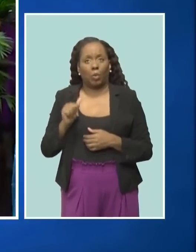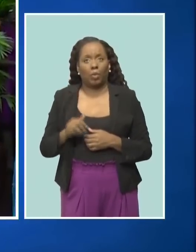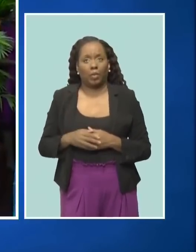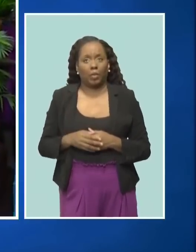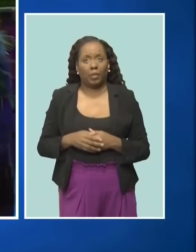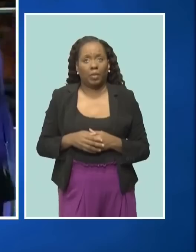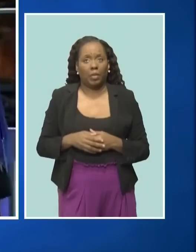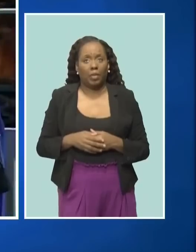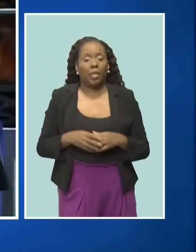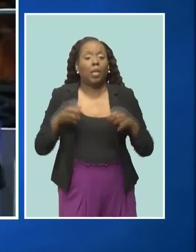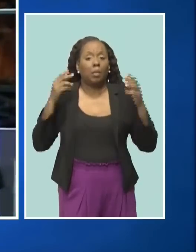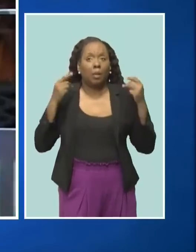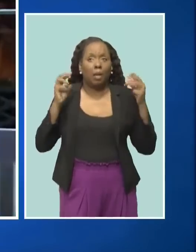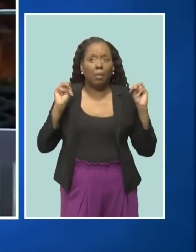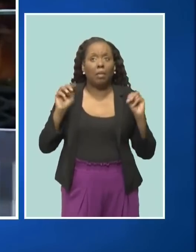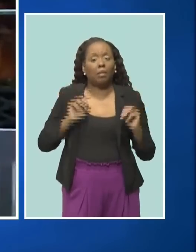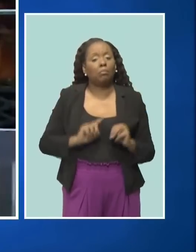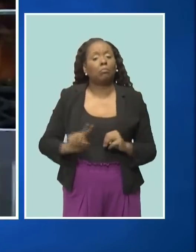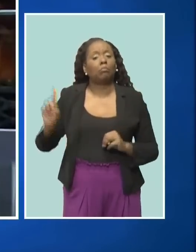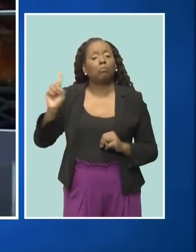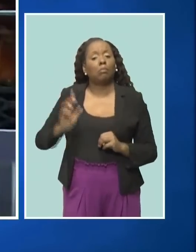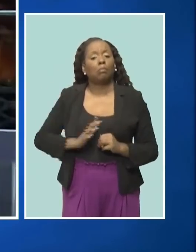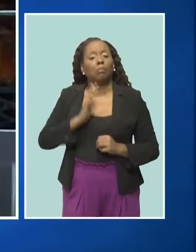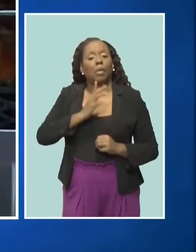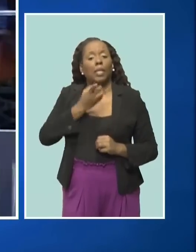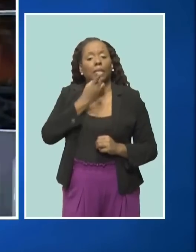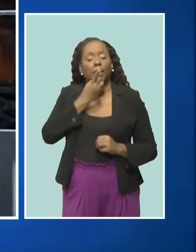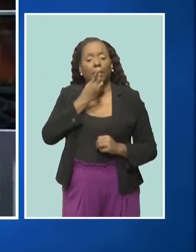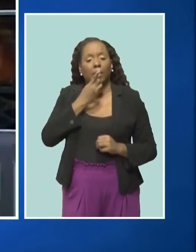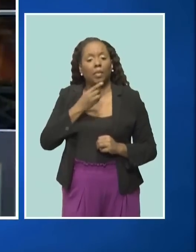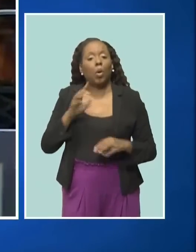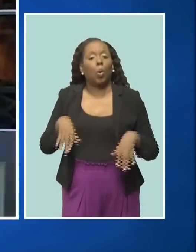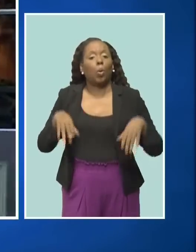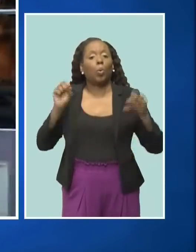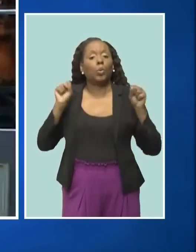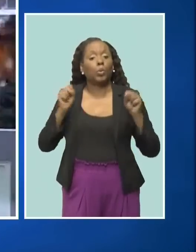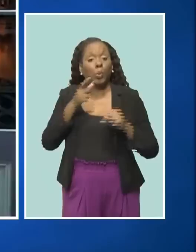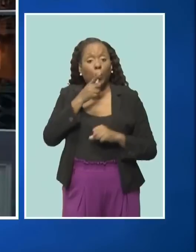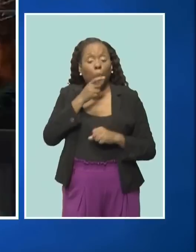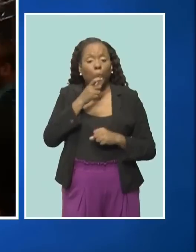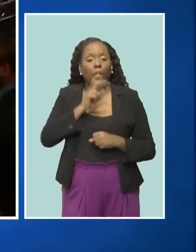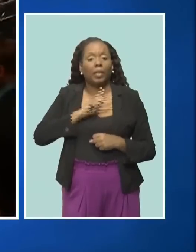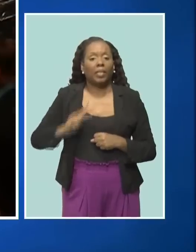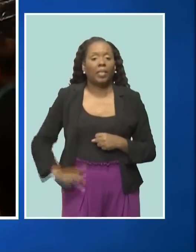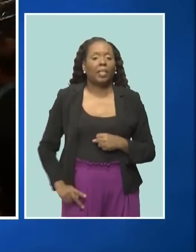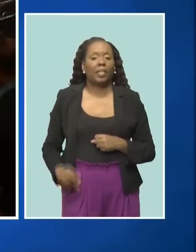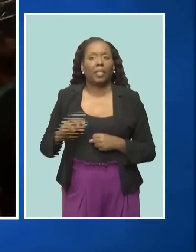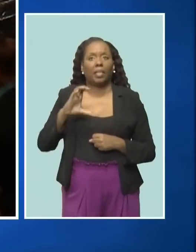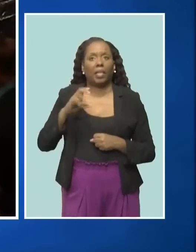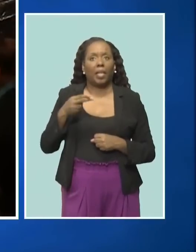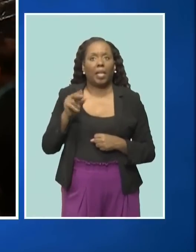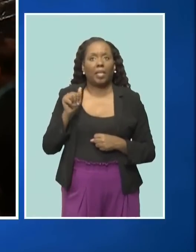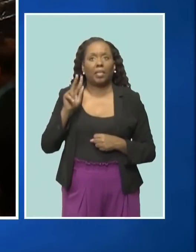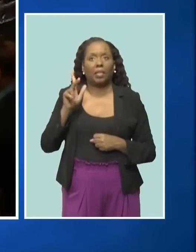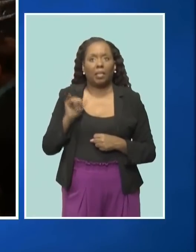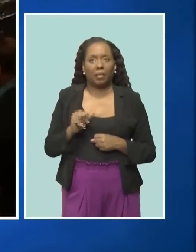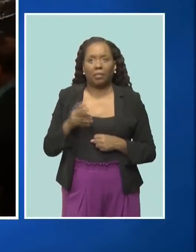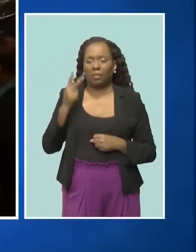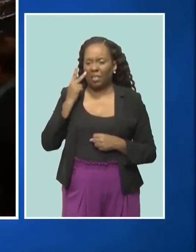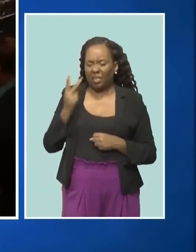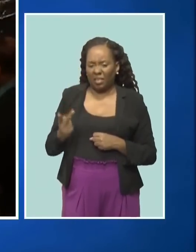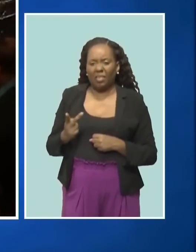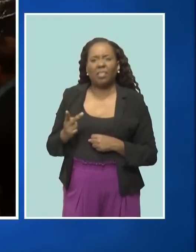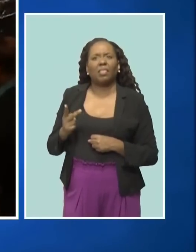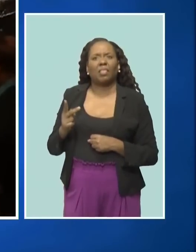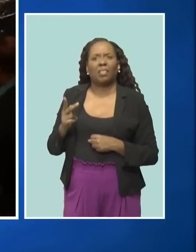Motley attended an official dinner and reception hosted by King Charles III, the head of the Commonwealth. She was seen interacting with the King